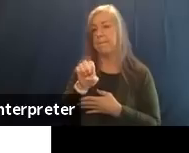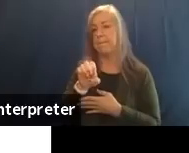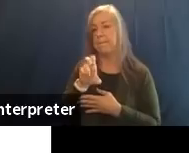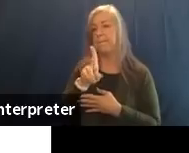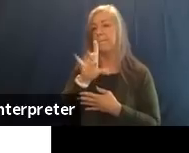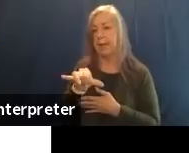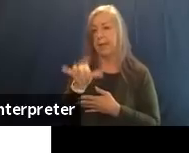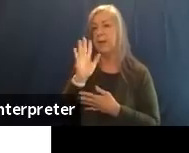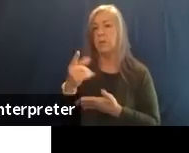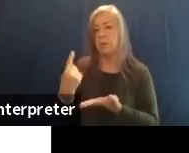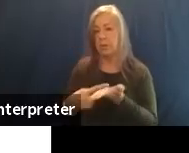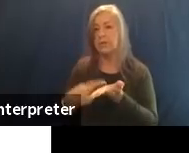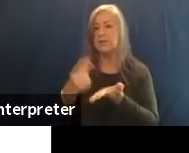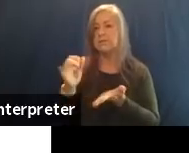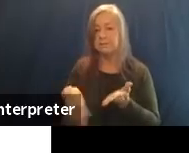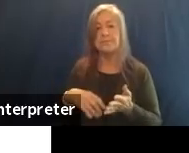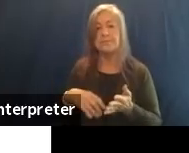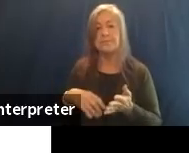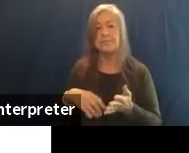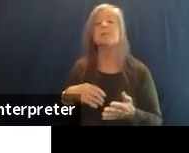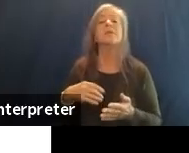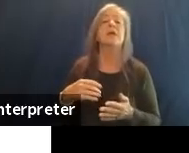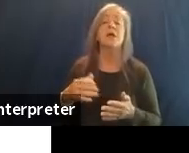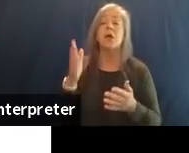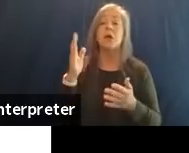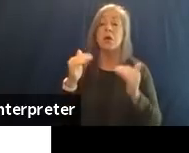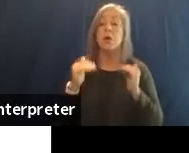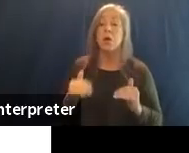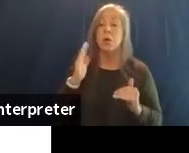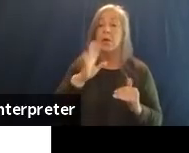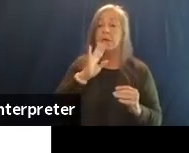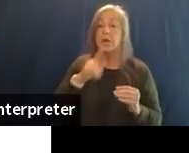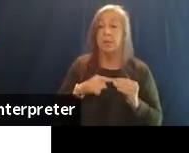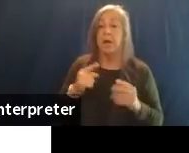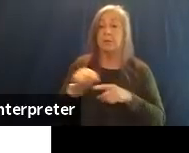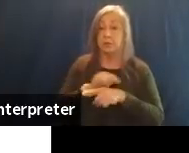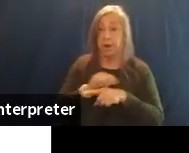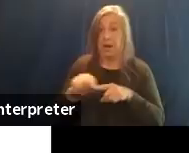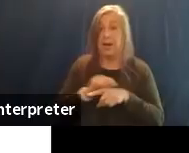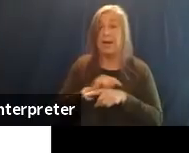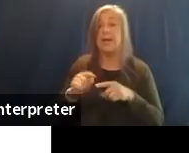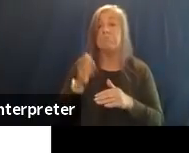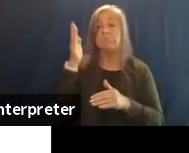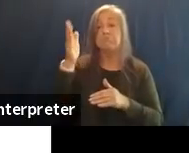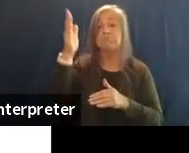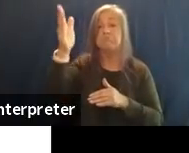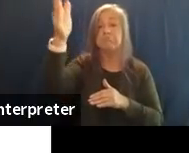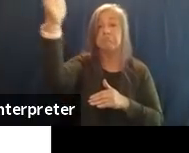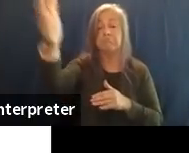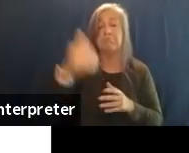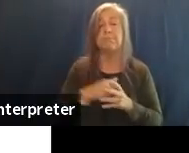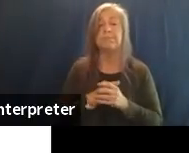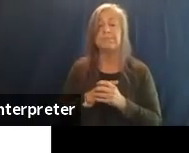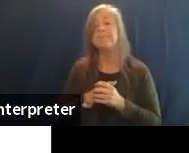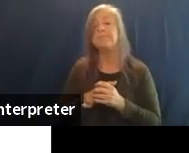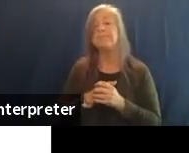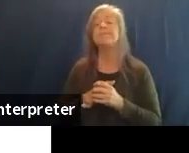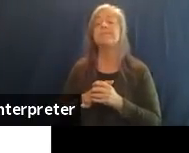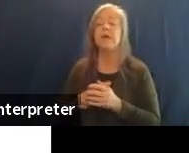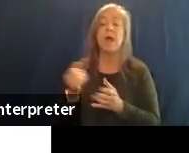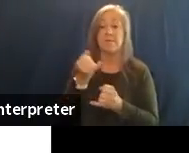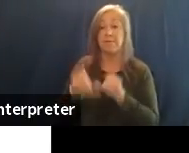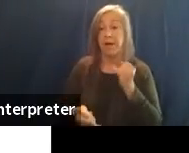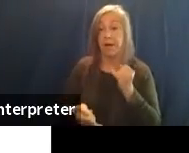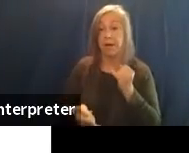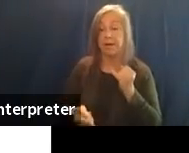about training that's upcoming, accommodations. And then finally, we are required by Washington state law and the Department of